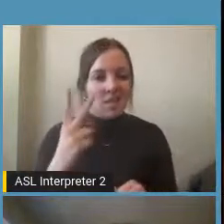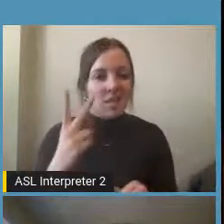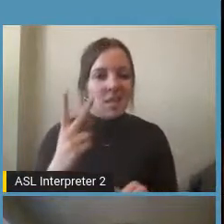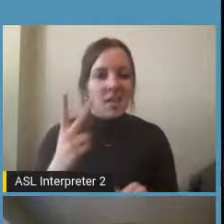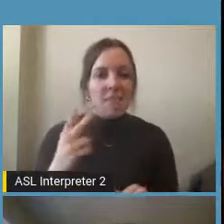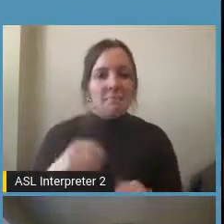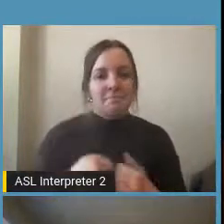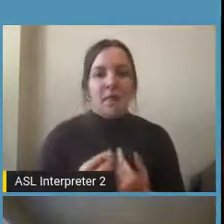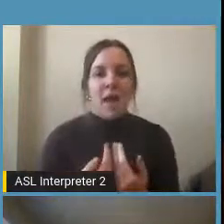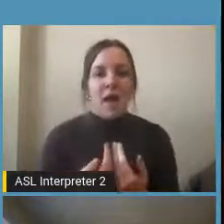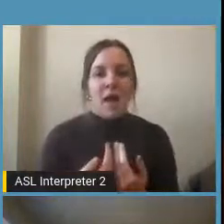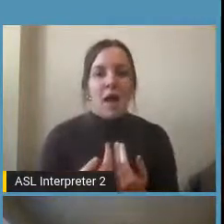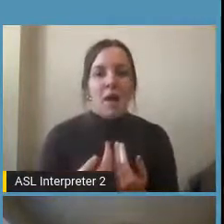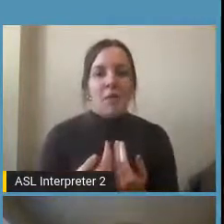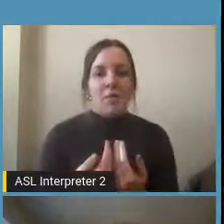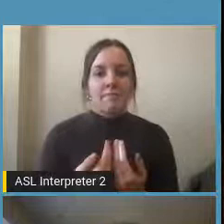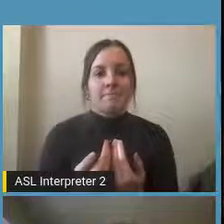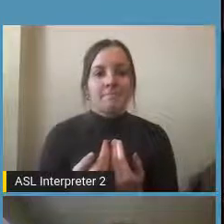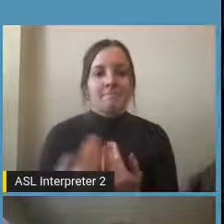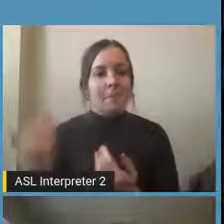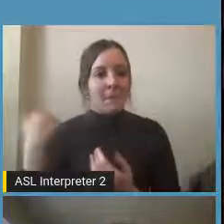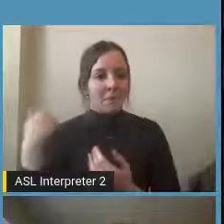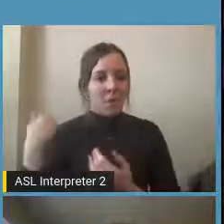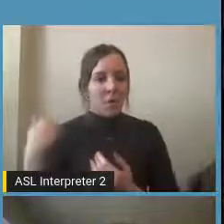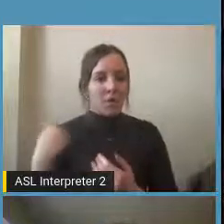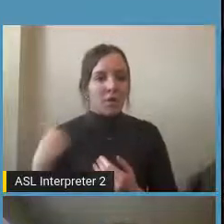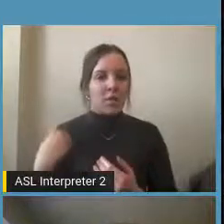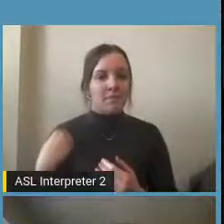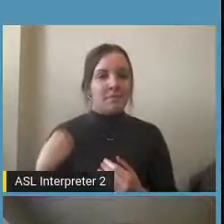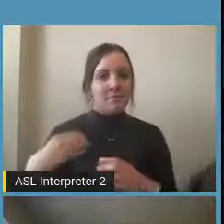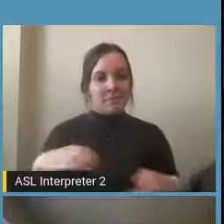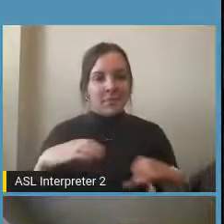and inspire people's imagination to go on to the future.